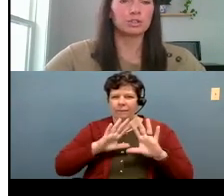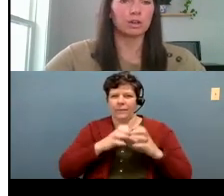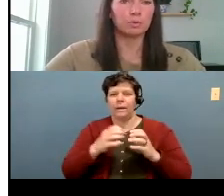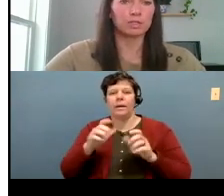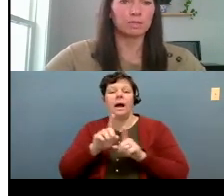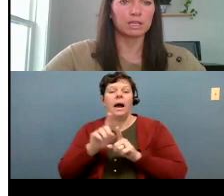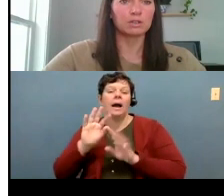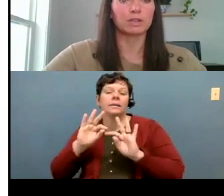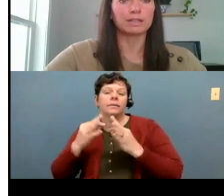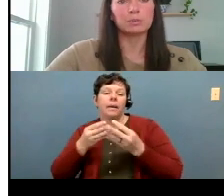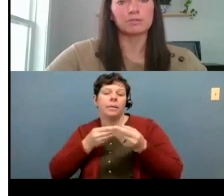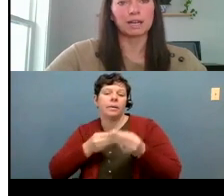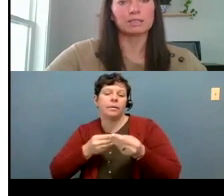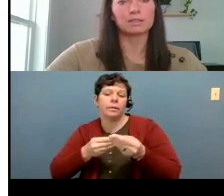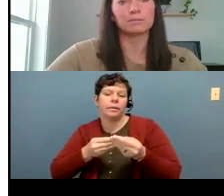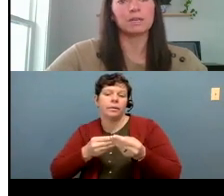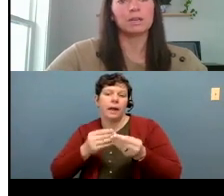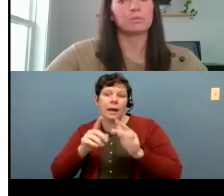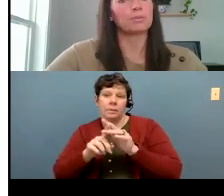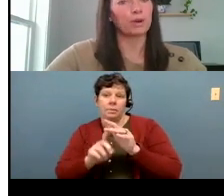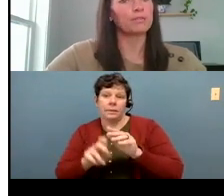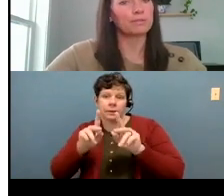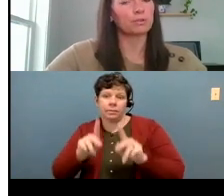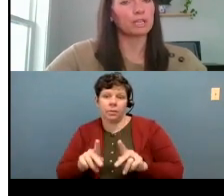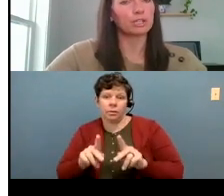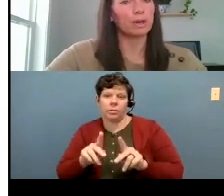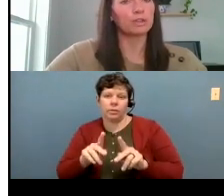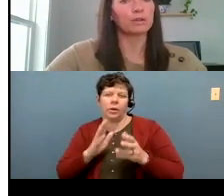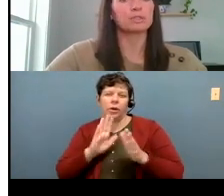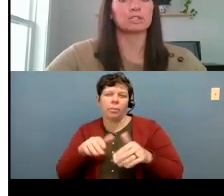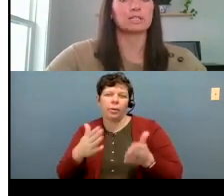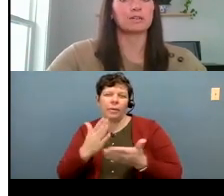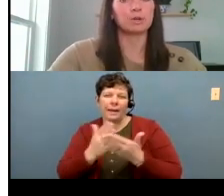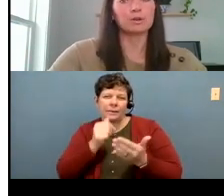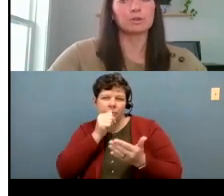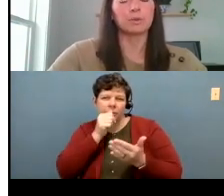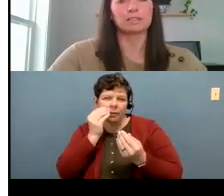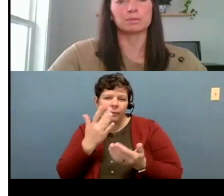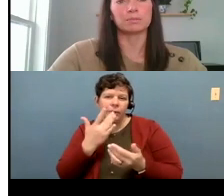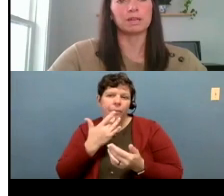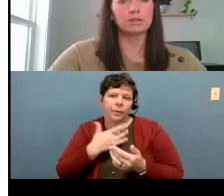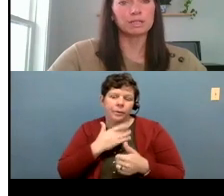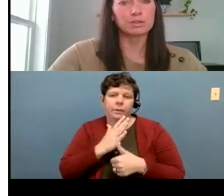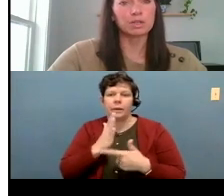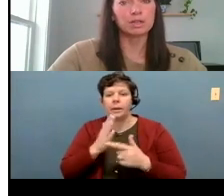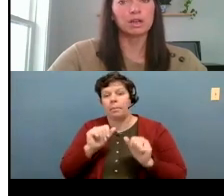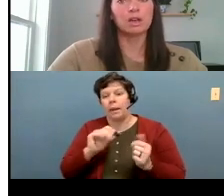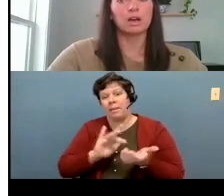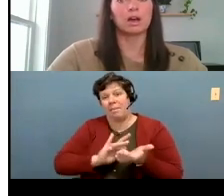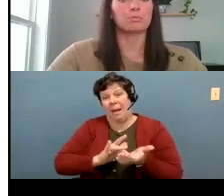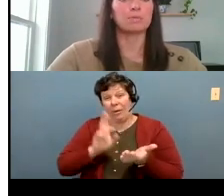entering your loved one as missing, you're likely providing some private information about them, such as date of birth or possibly medical